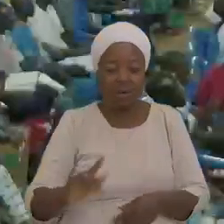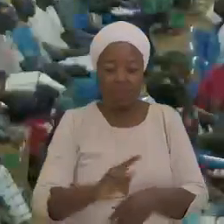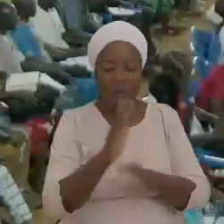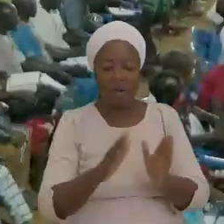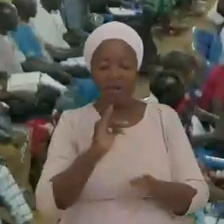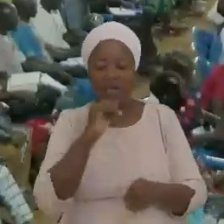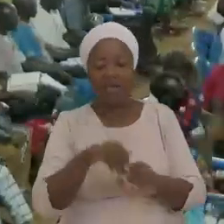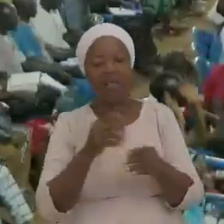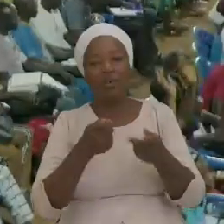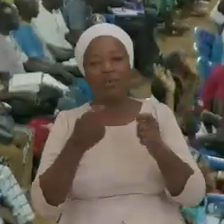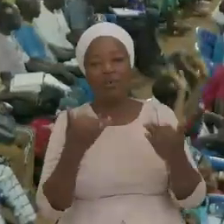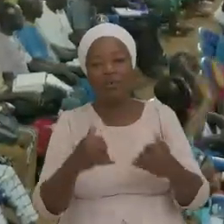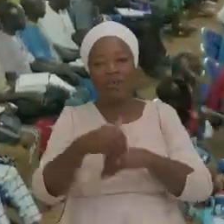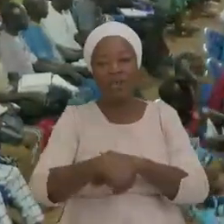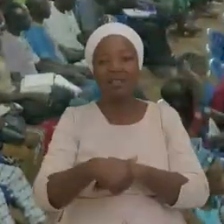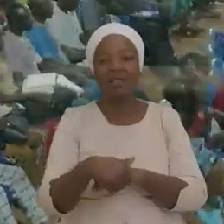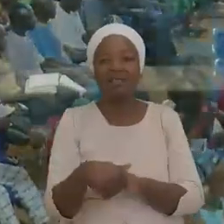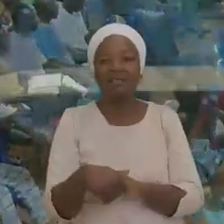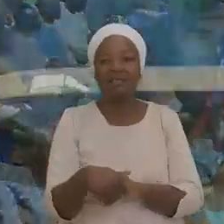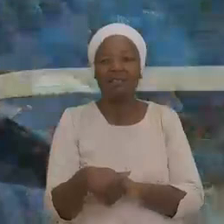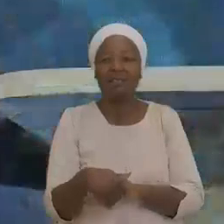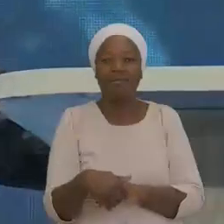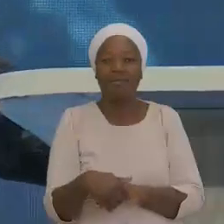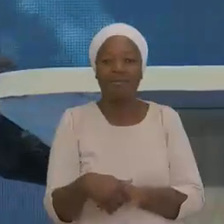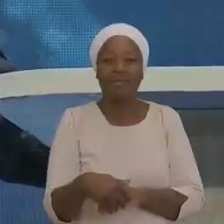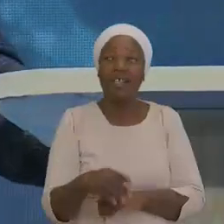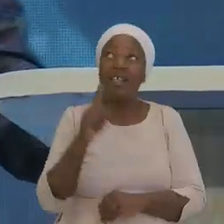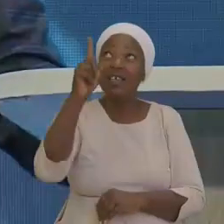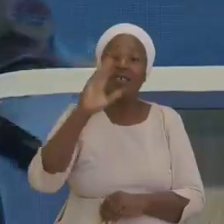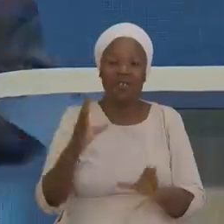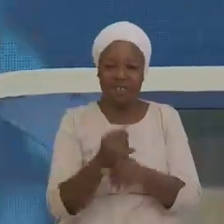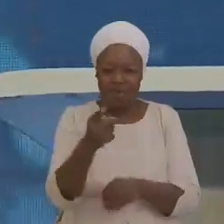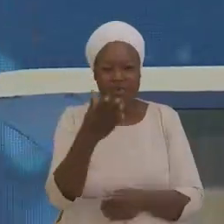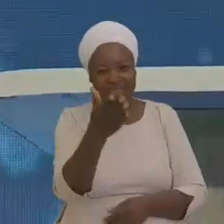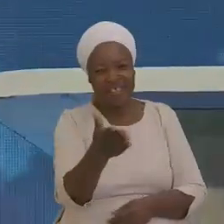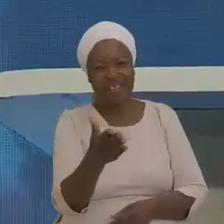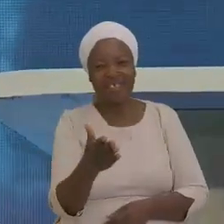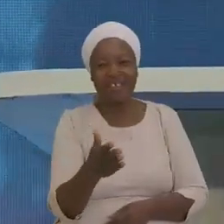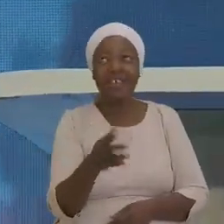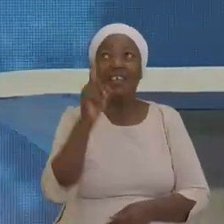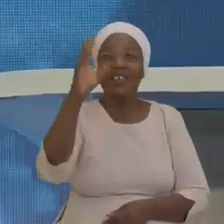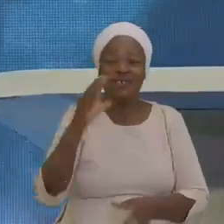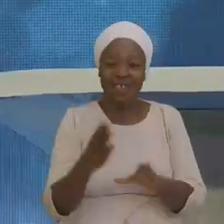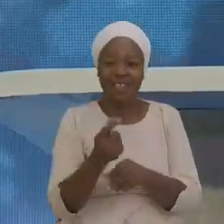tonight. He'll take you there. He'll get you there.